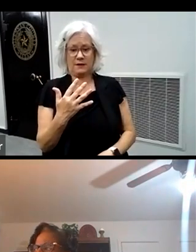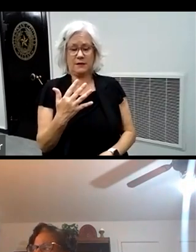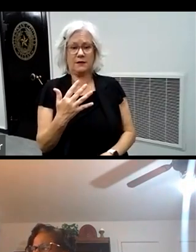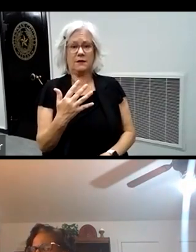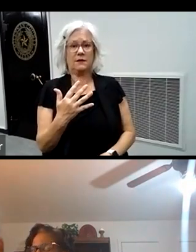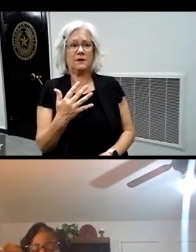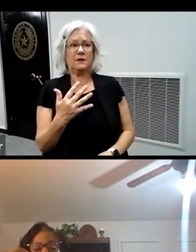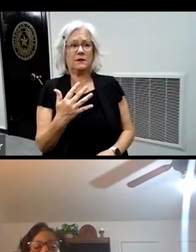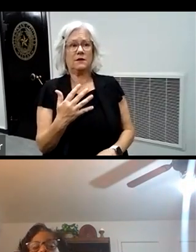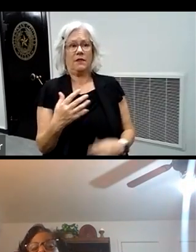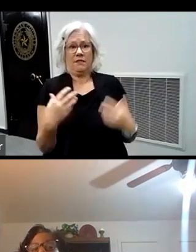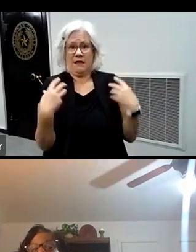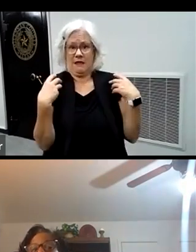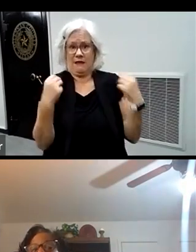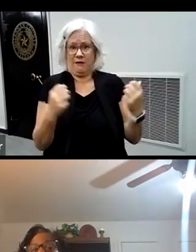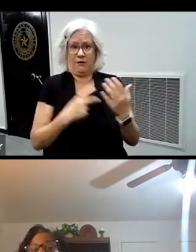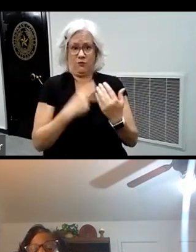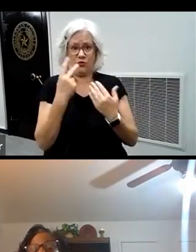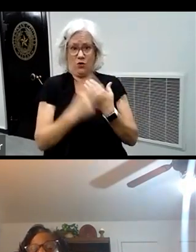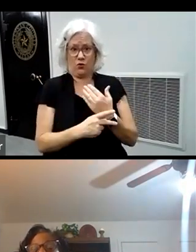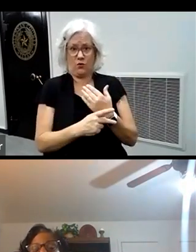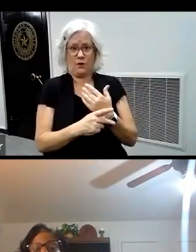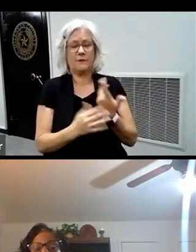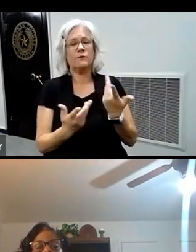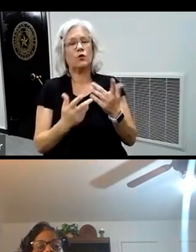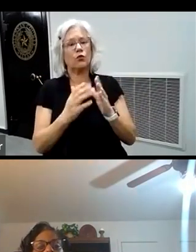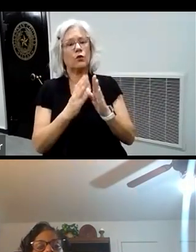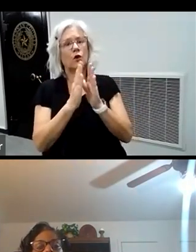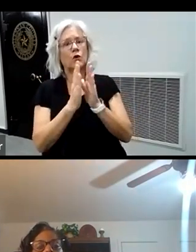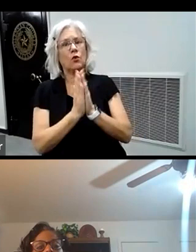Program, Amanda.